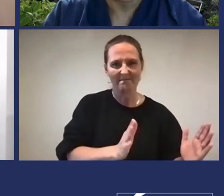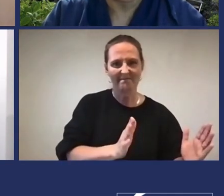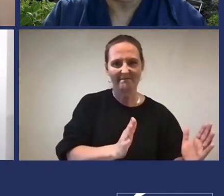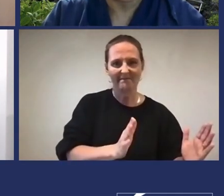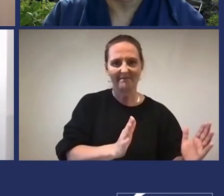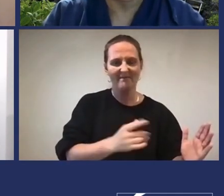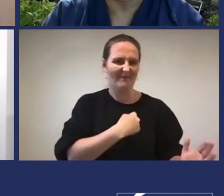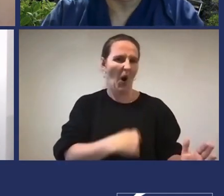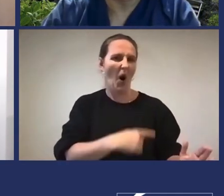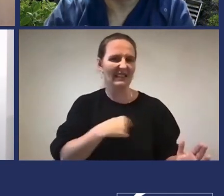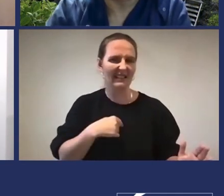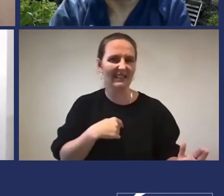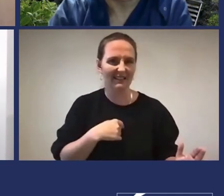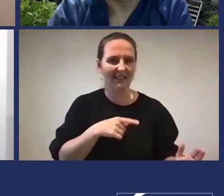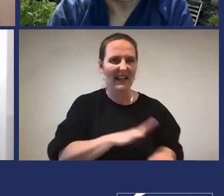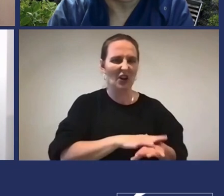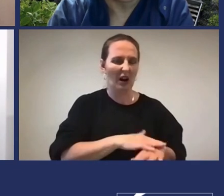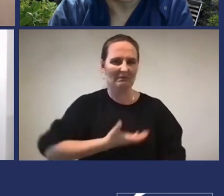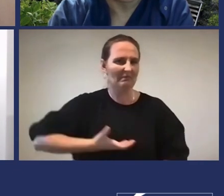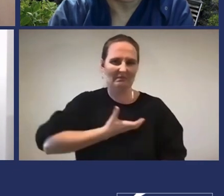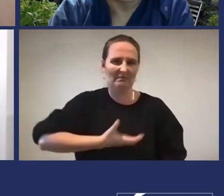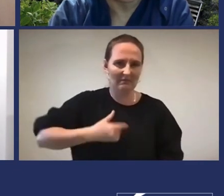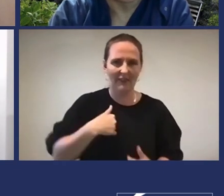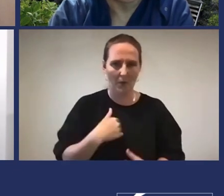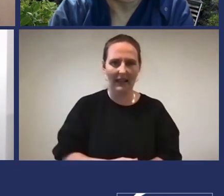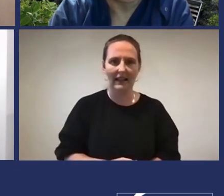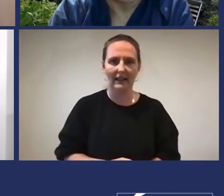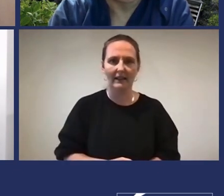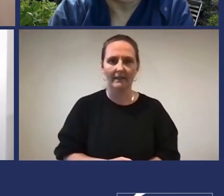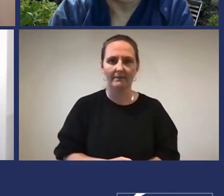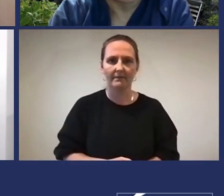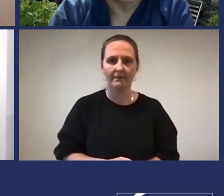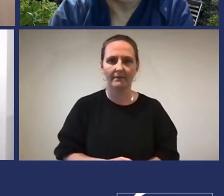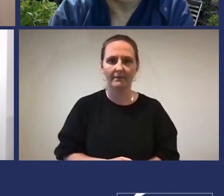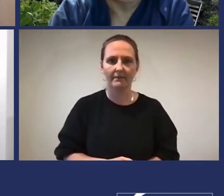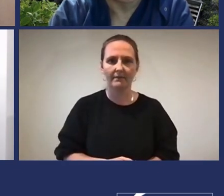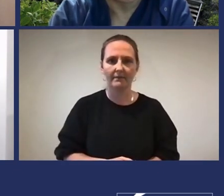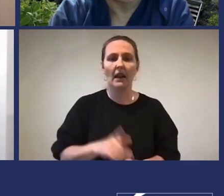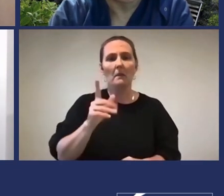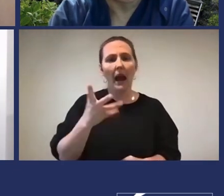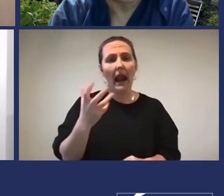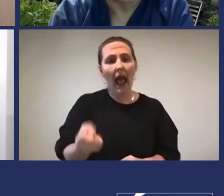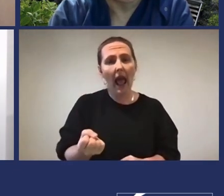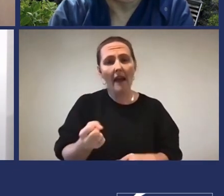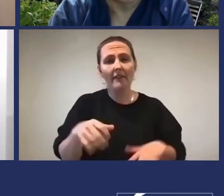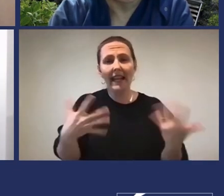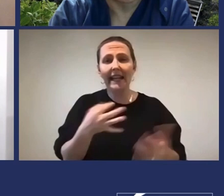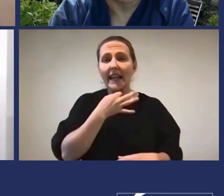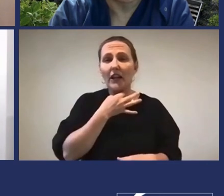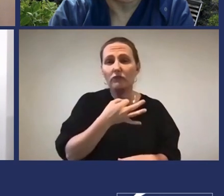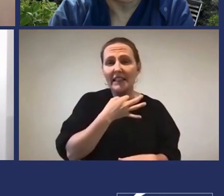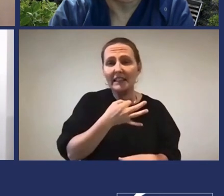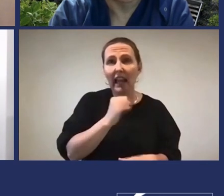honest. Is there sort of any great risk of going, actually, I'm just going to wait until I'm sort